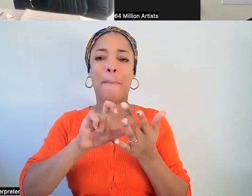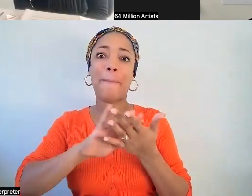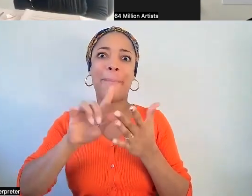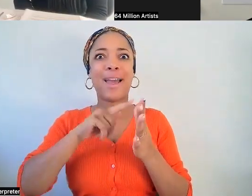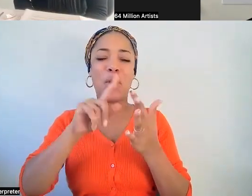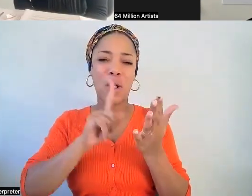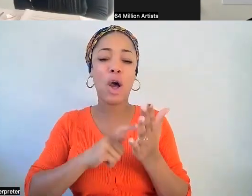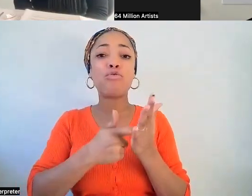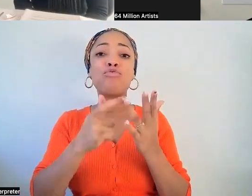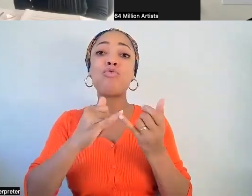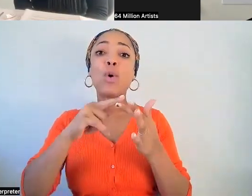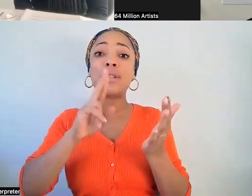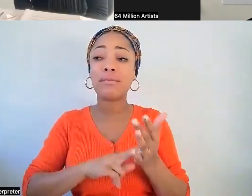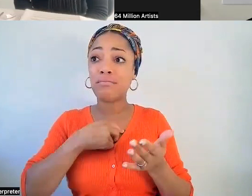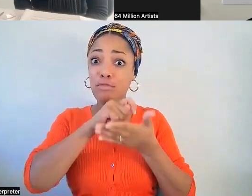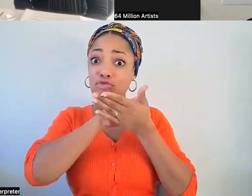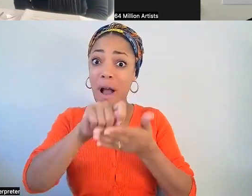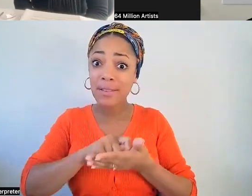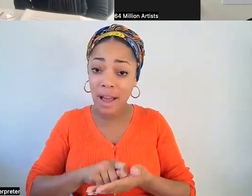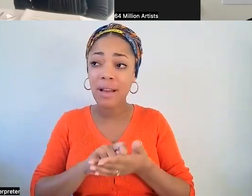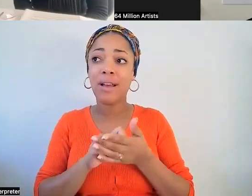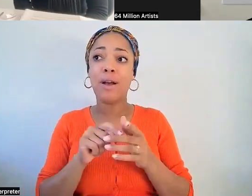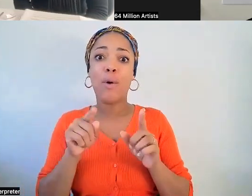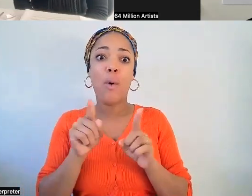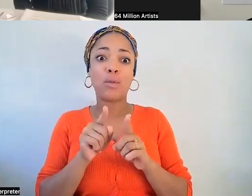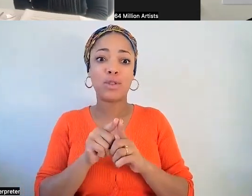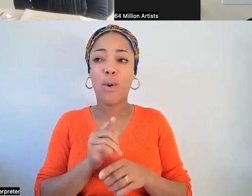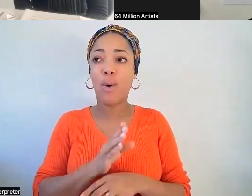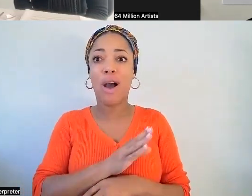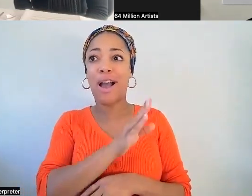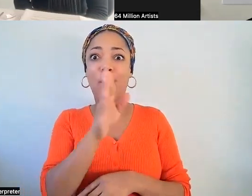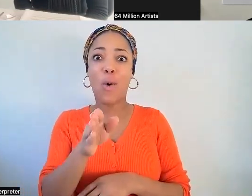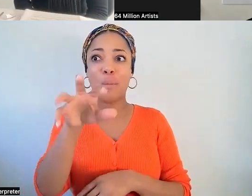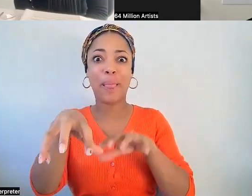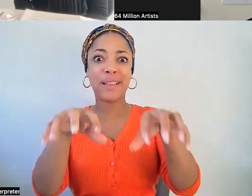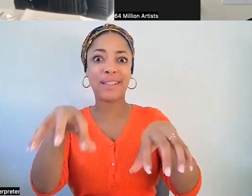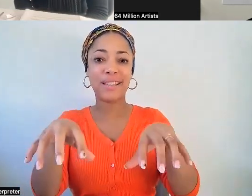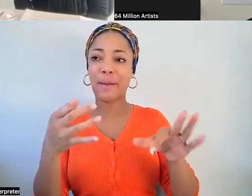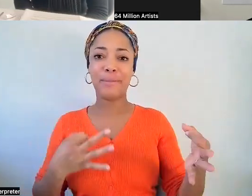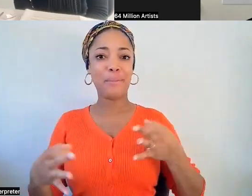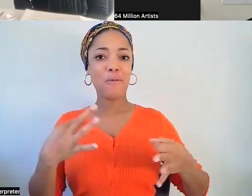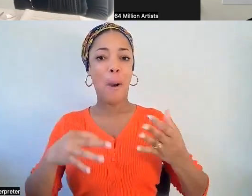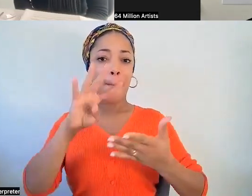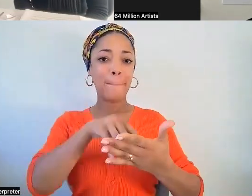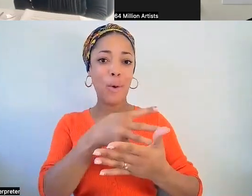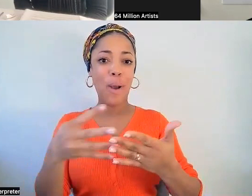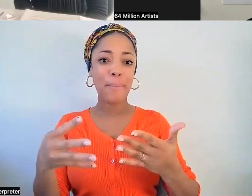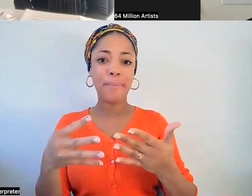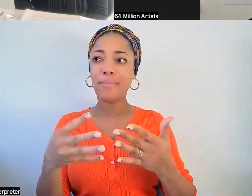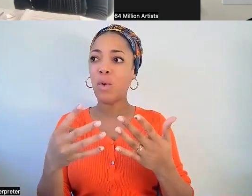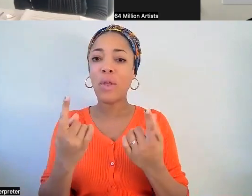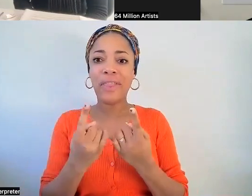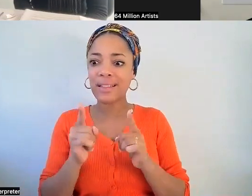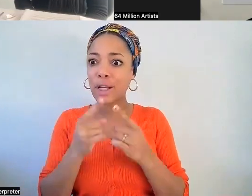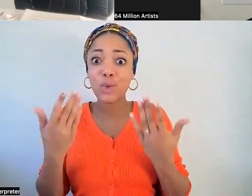That's one of the things I do, and also I come around places and perform my poems. I also do things like we're doing today, which is